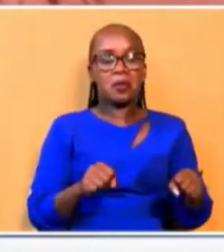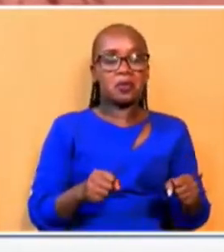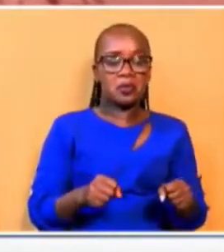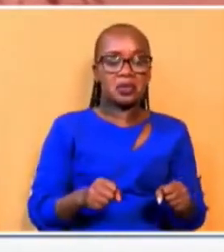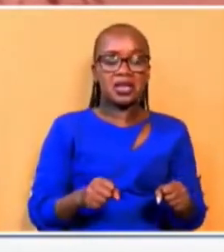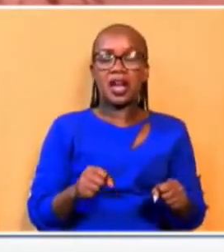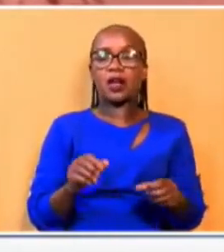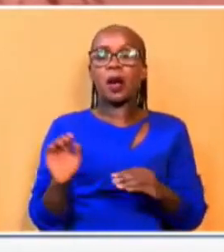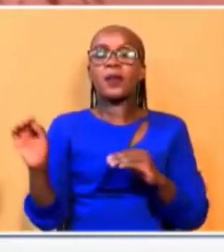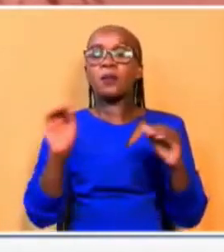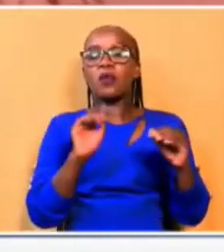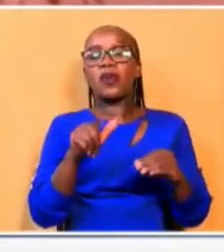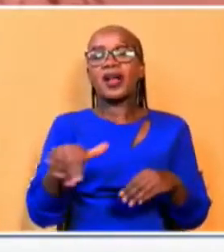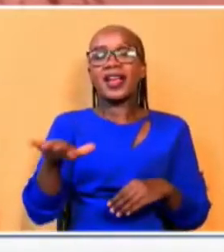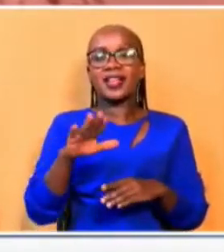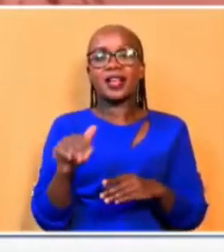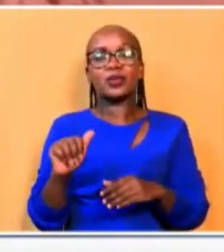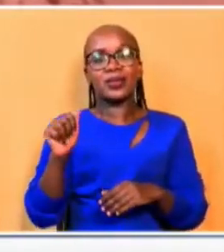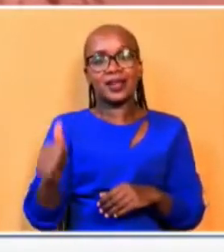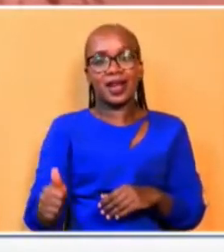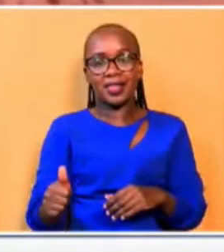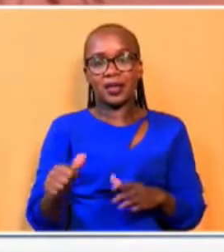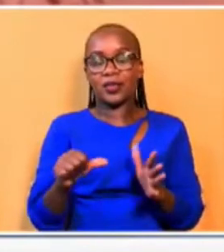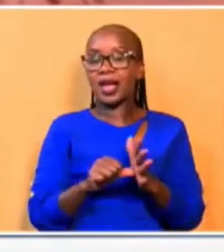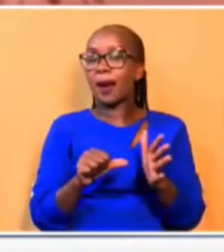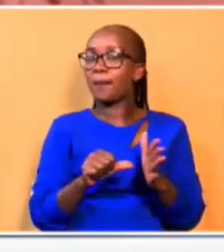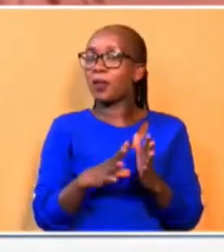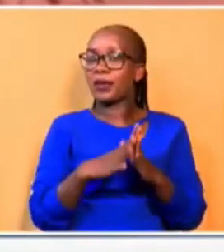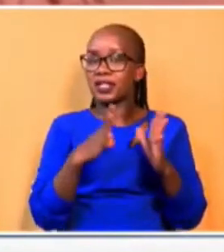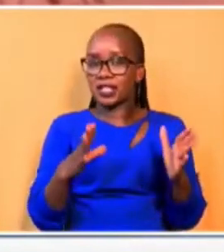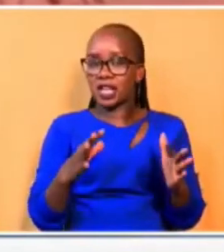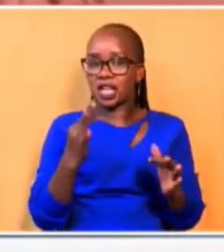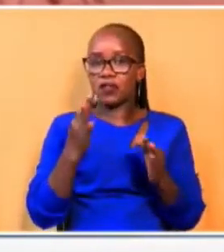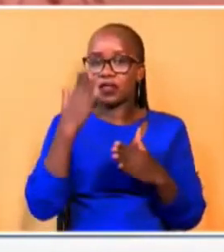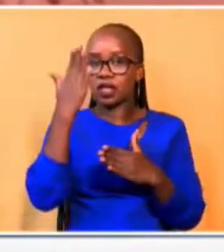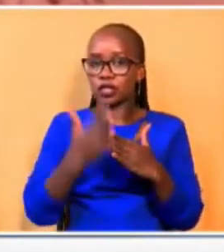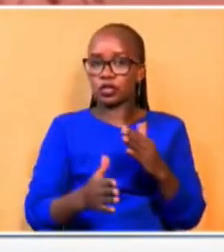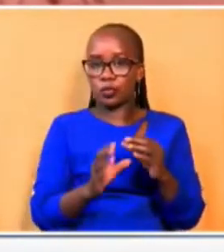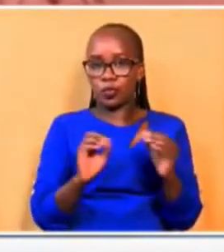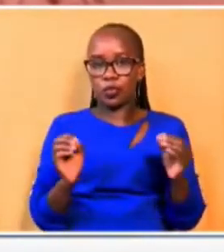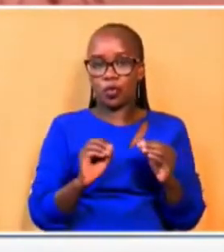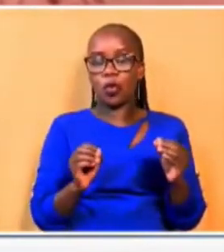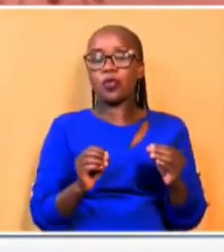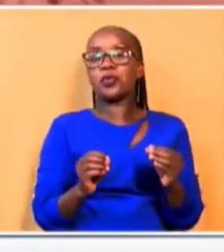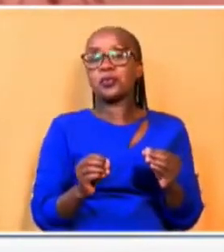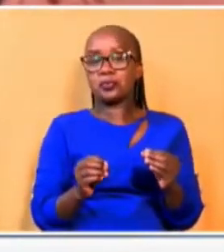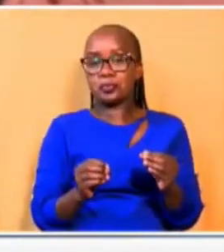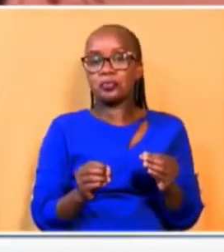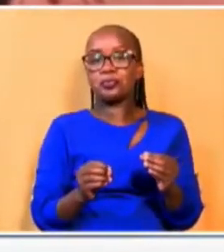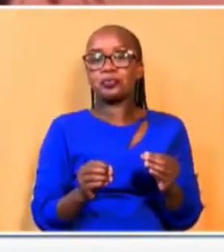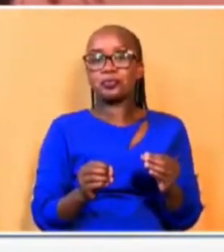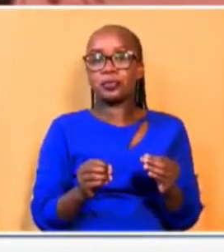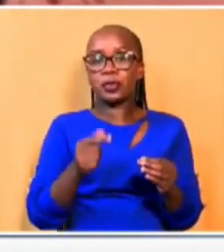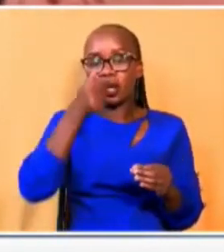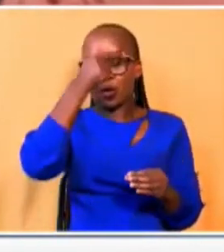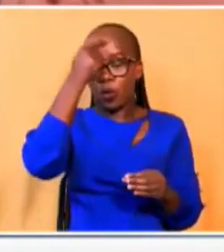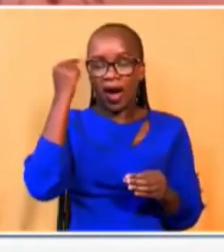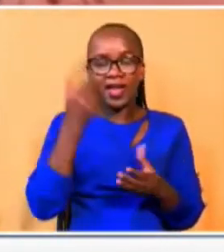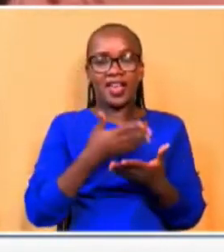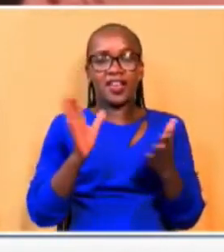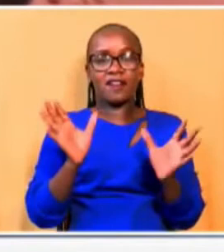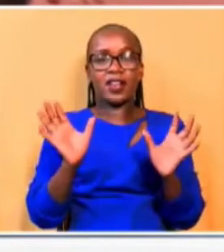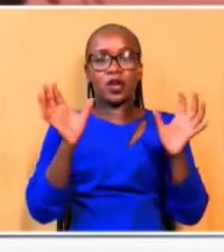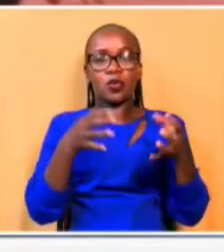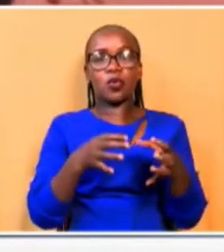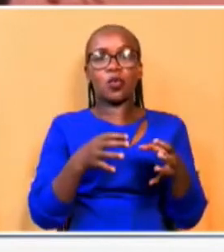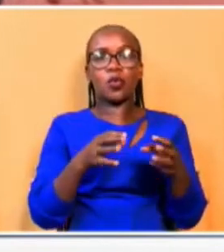from one end to another end. That is going to become a problem. And if it doesn't stop as you move along towards the elections, because every group will be